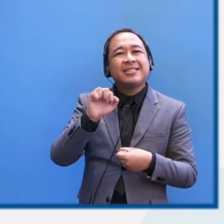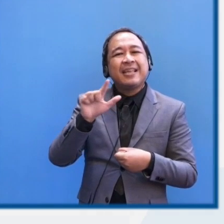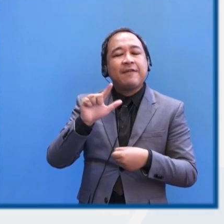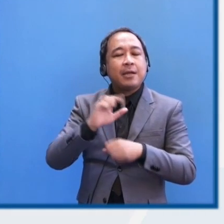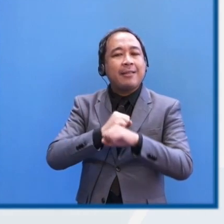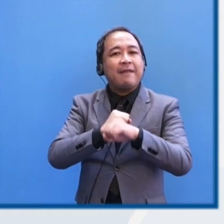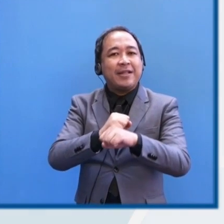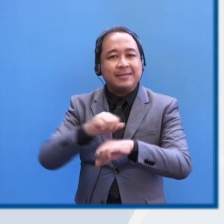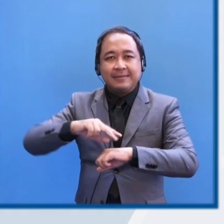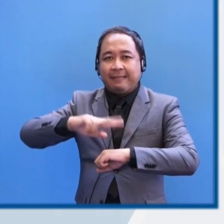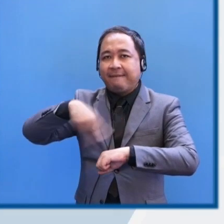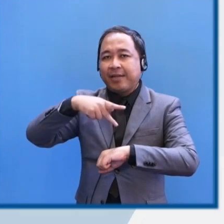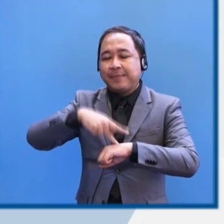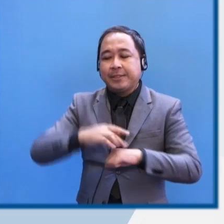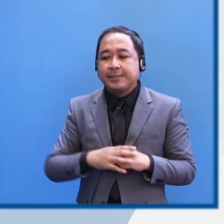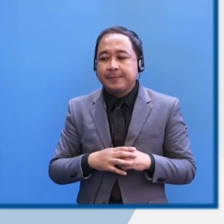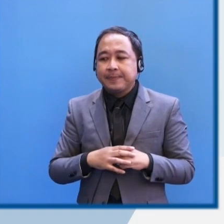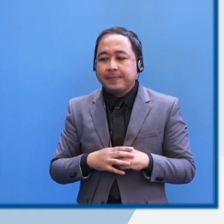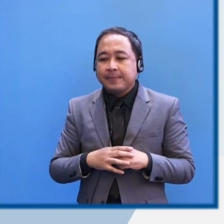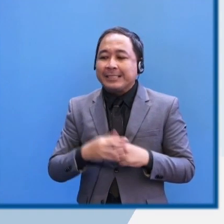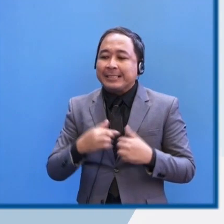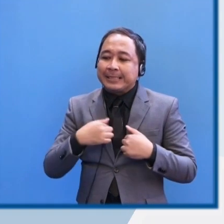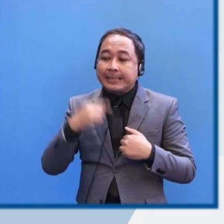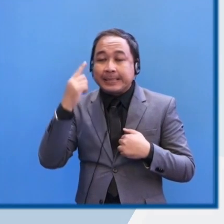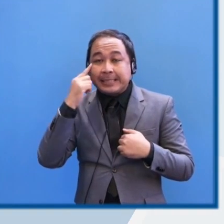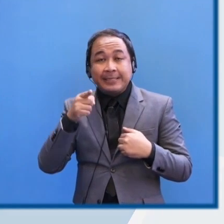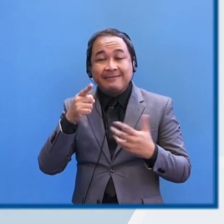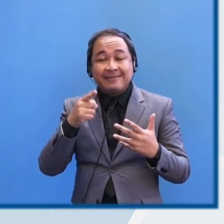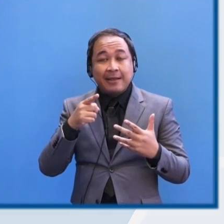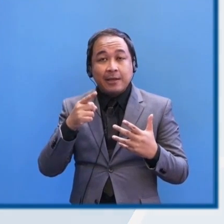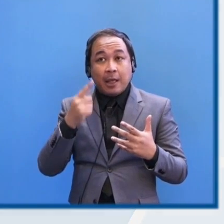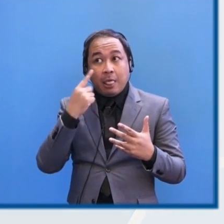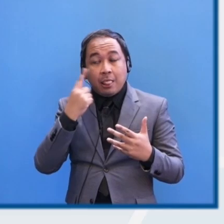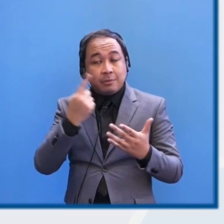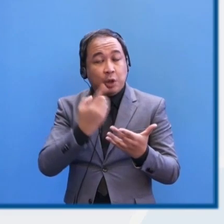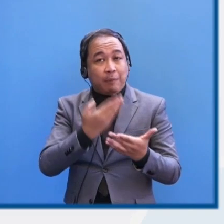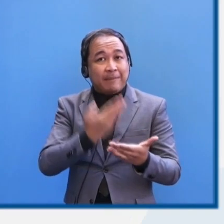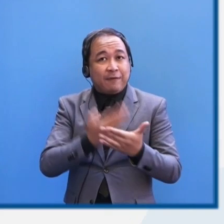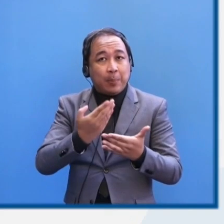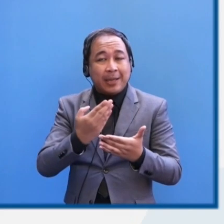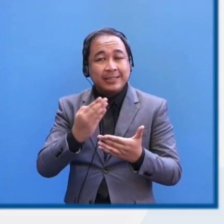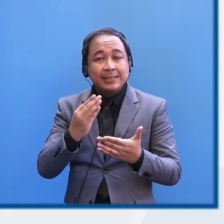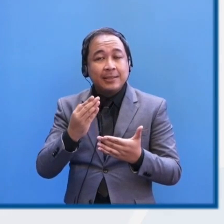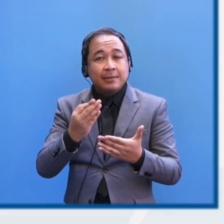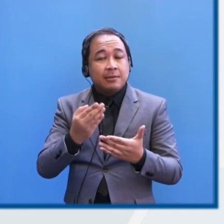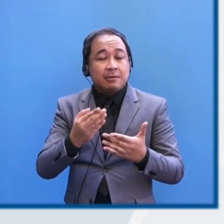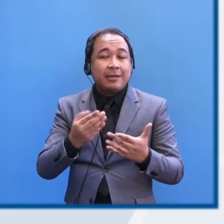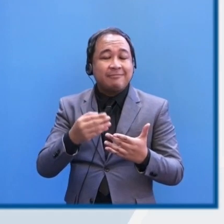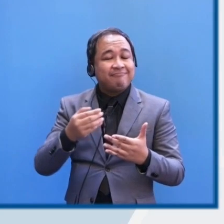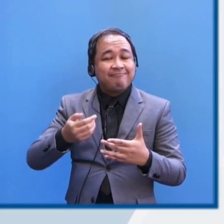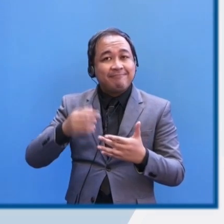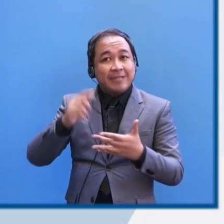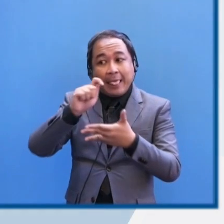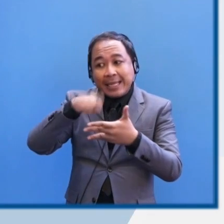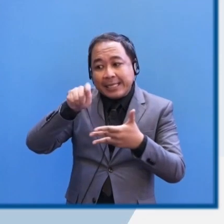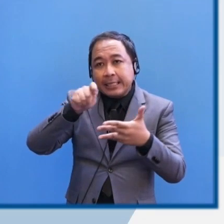be owning the performance indicator will be the department who is handling the disaster management